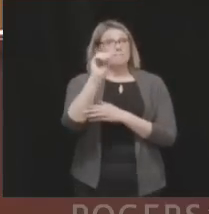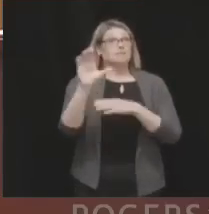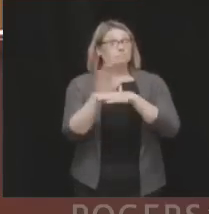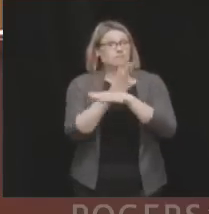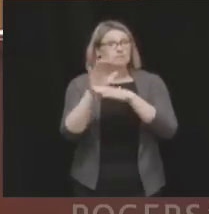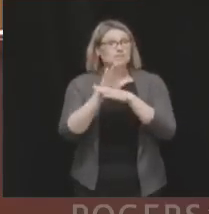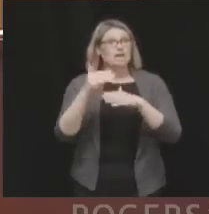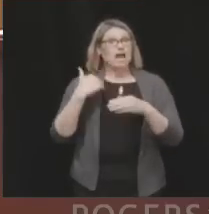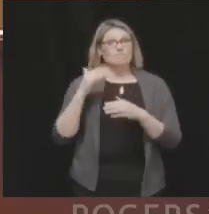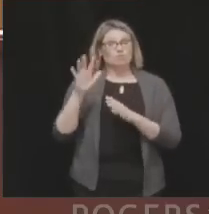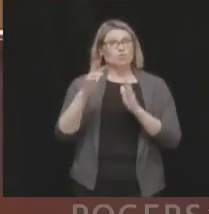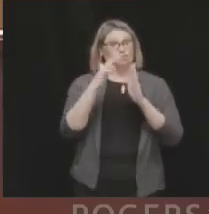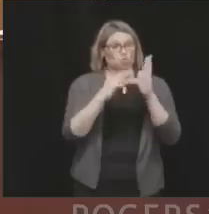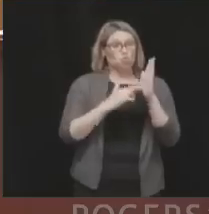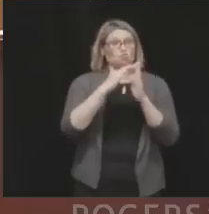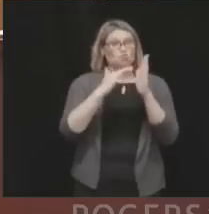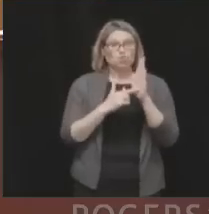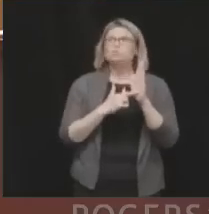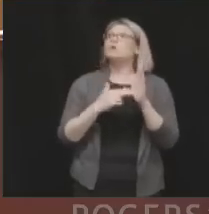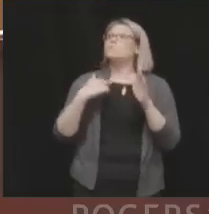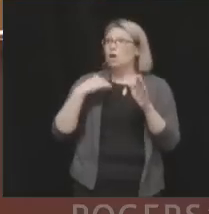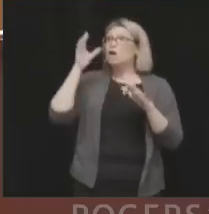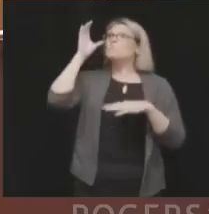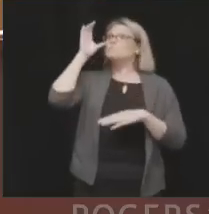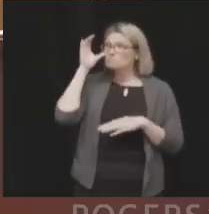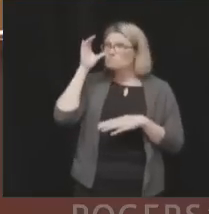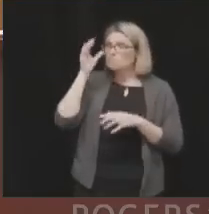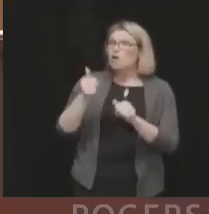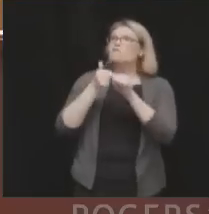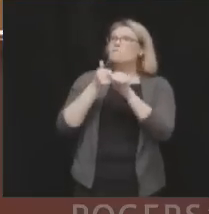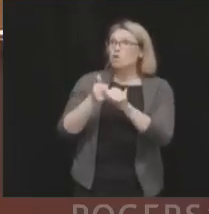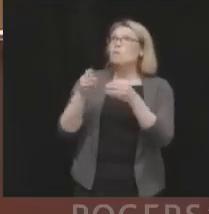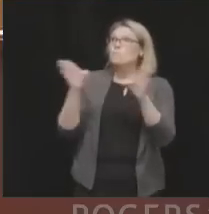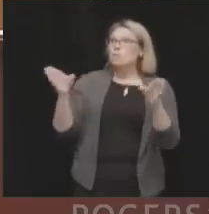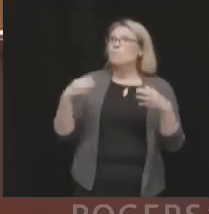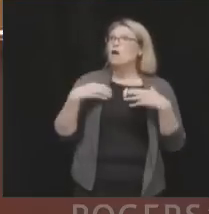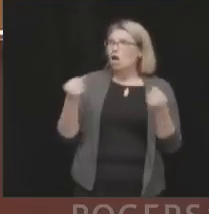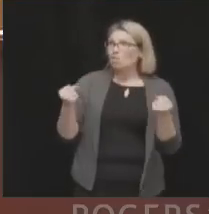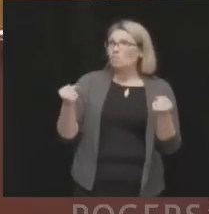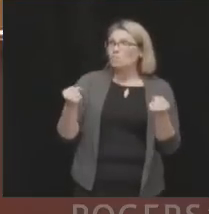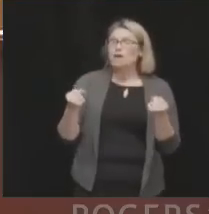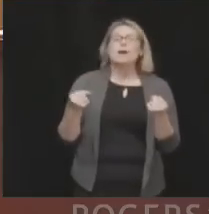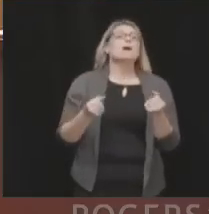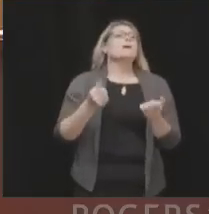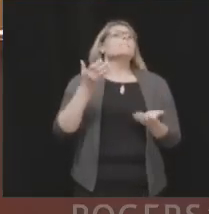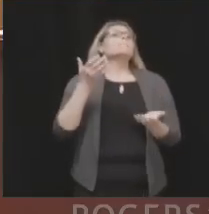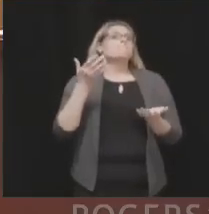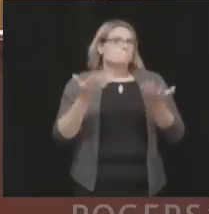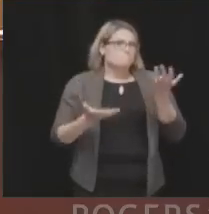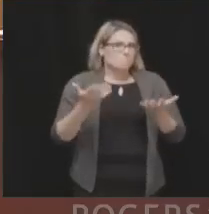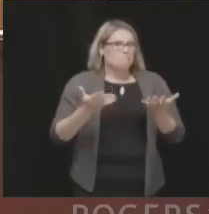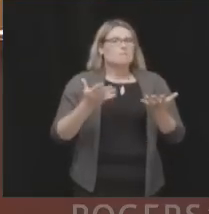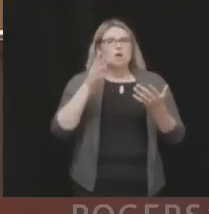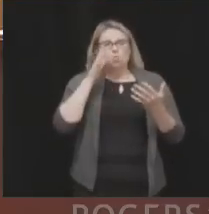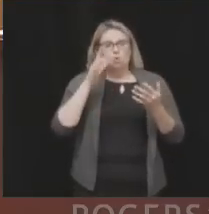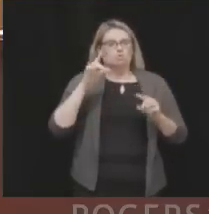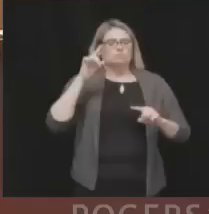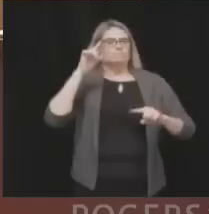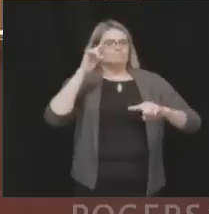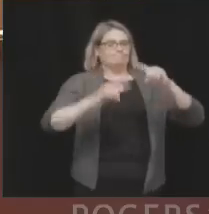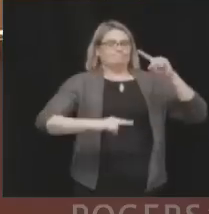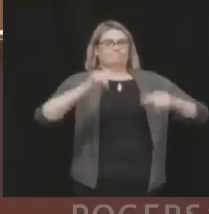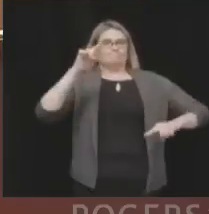suite. Vous devez continuer à suivre les mesures de la santé publique pour contenir le COVID-19 et arrêter